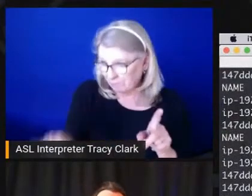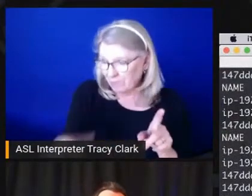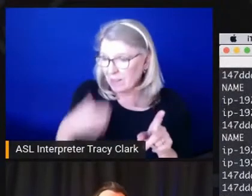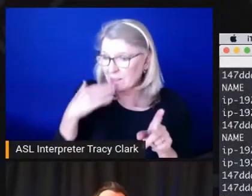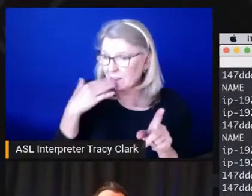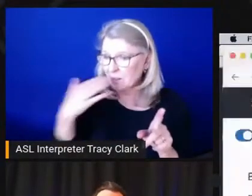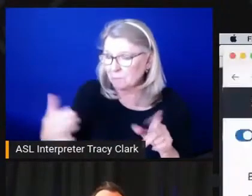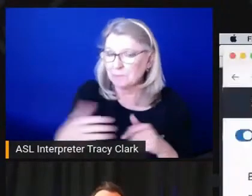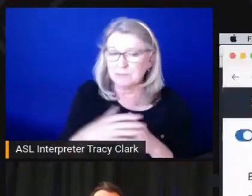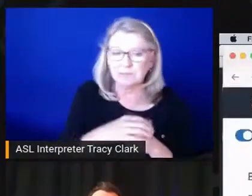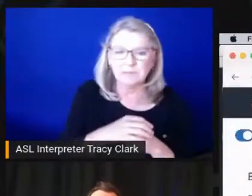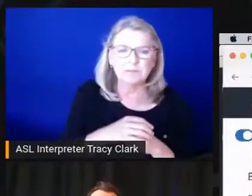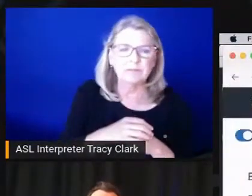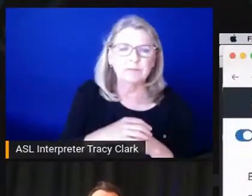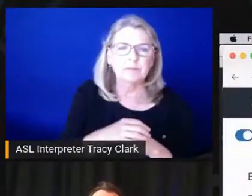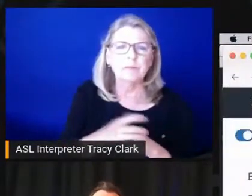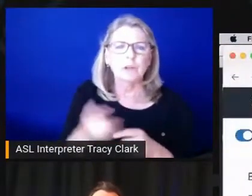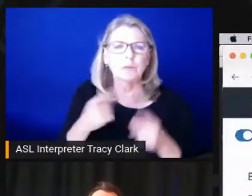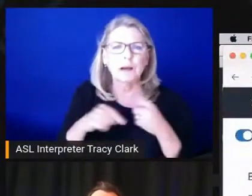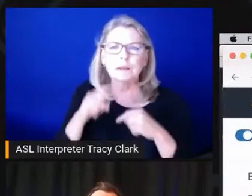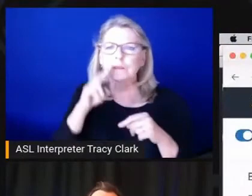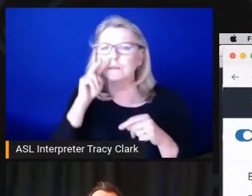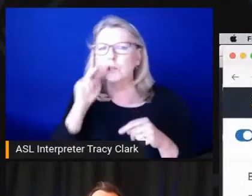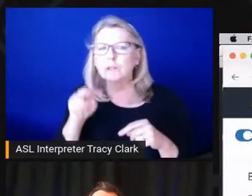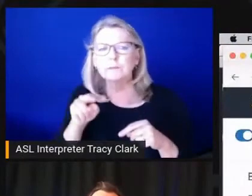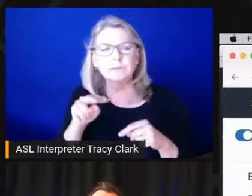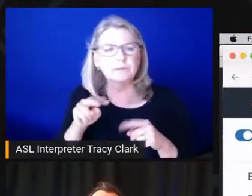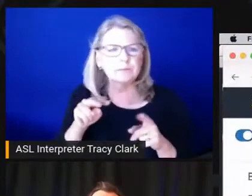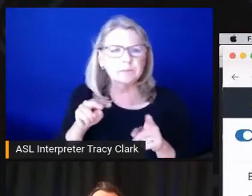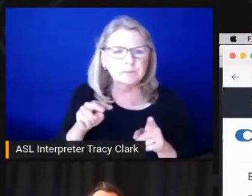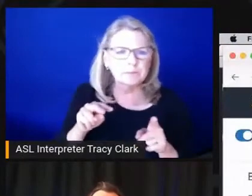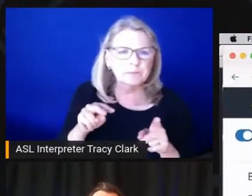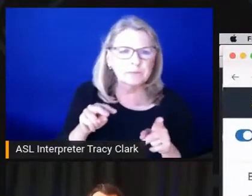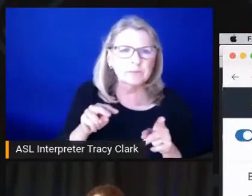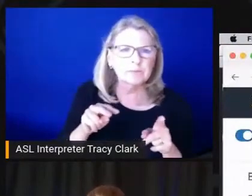check how it all happens. So